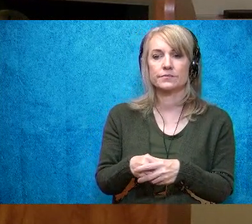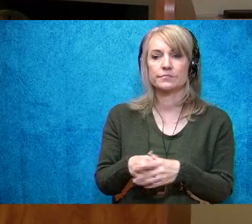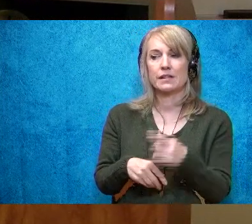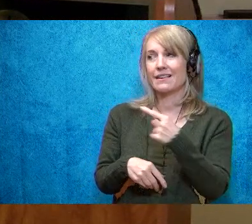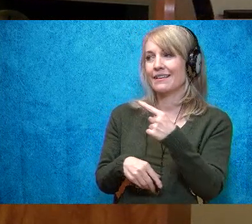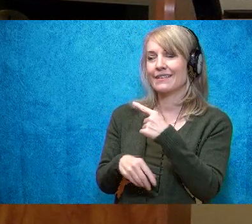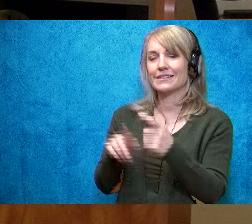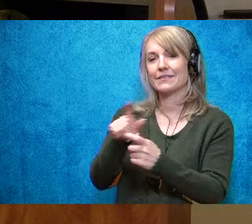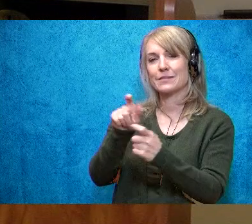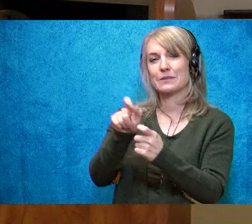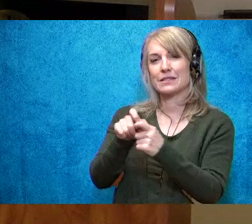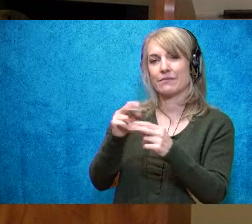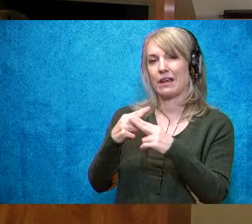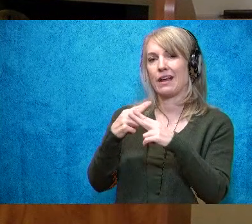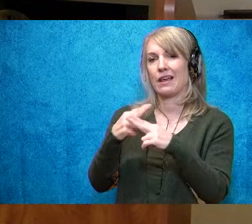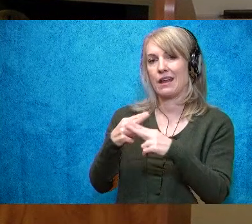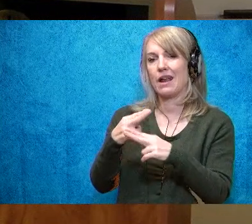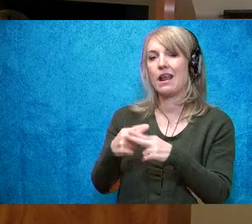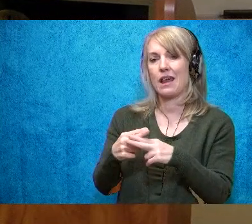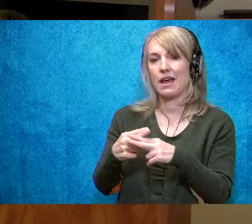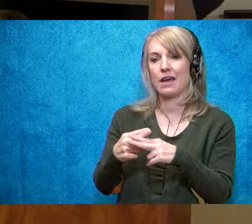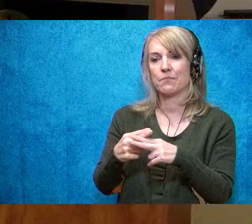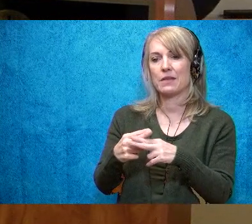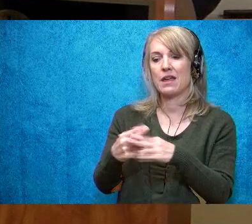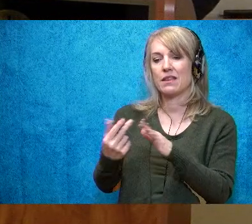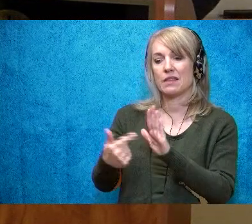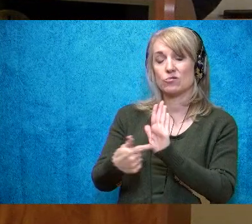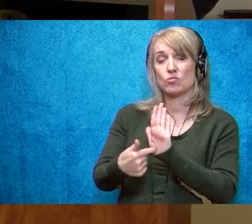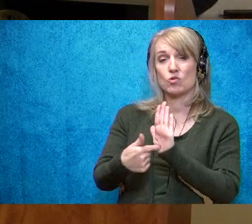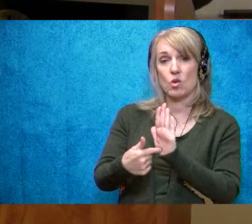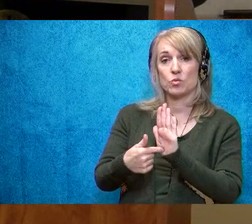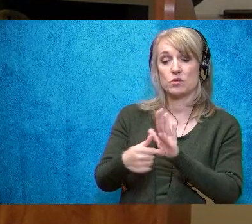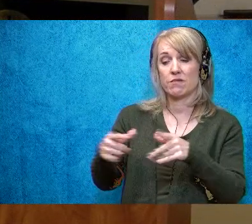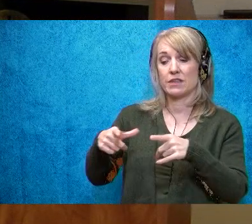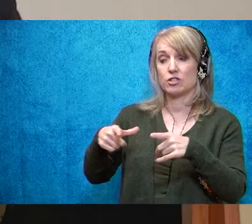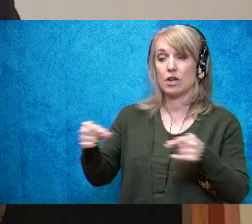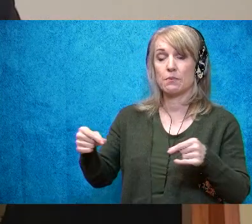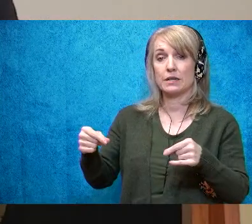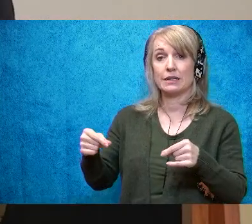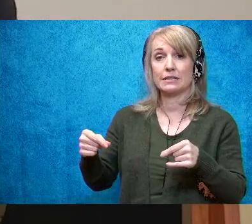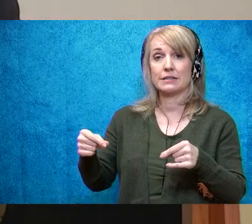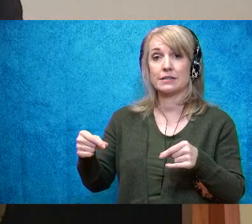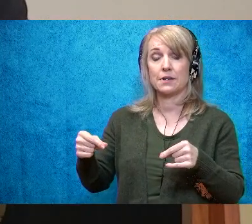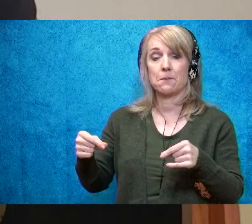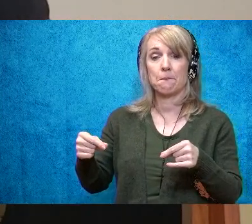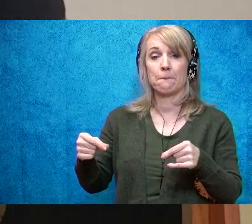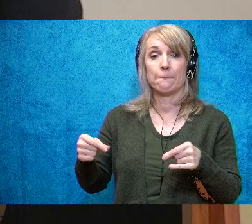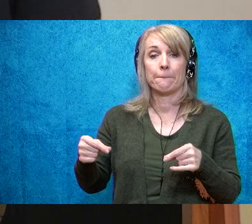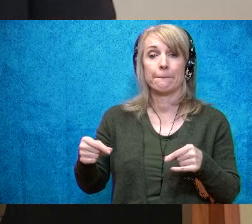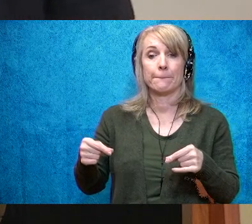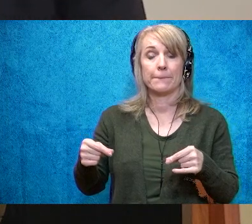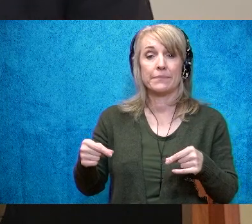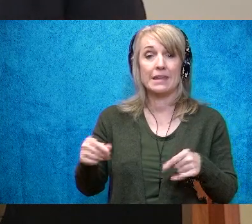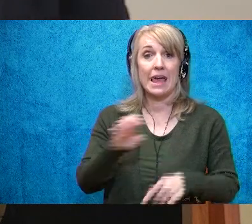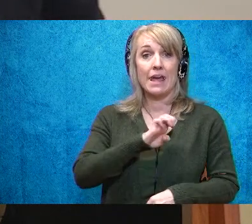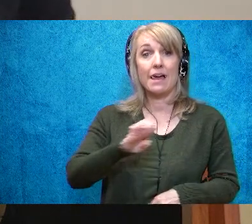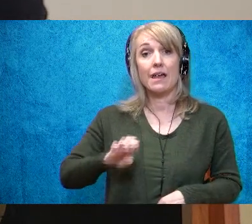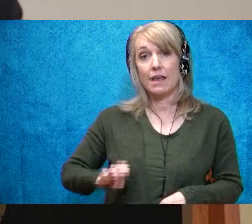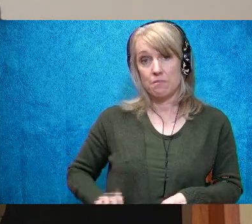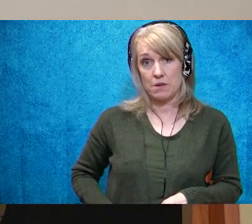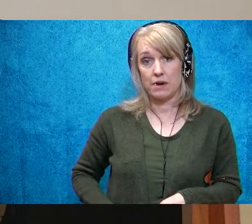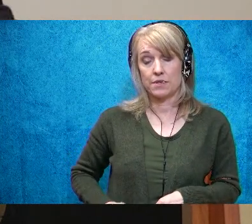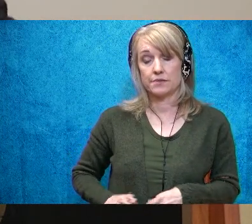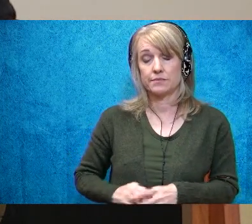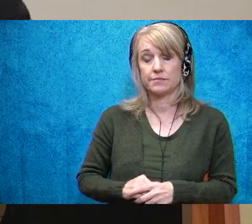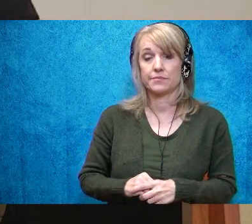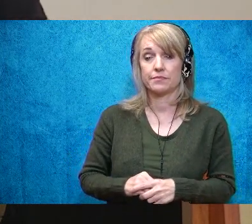expansion of Japan, the Japanese Empire, throughout the Pacific. Now, moving on to the next slide, what begins to happen, this